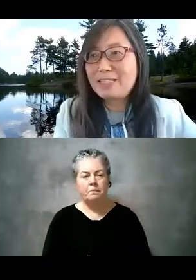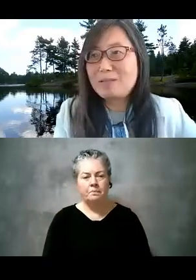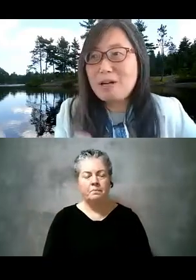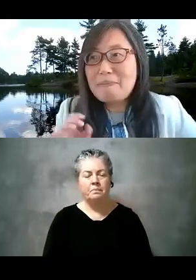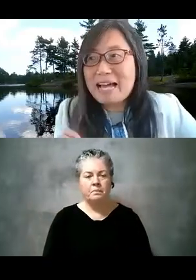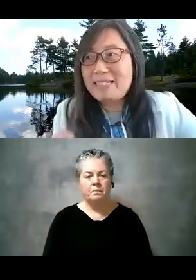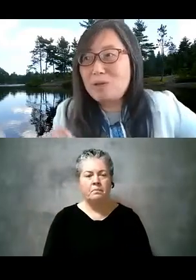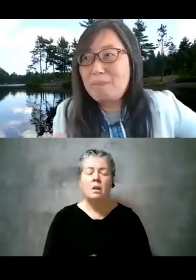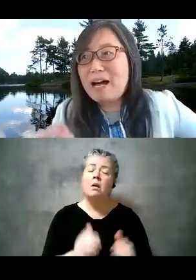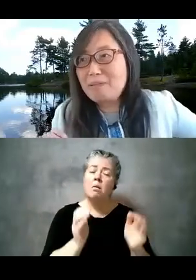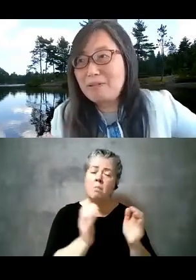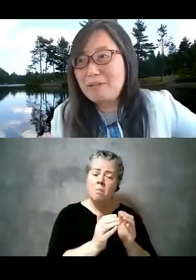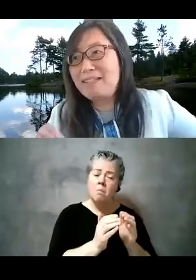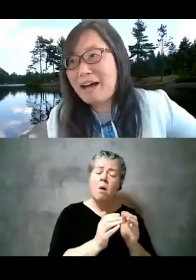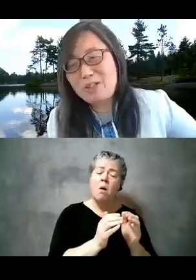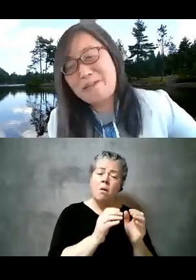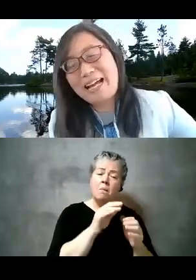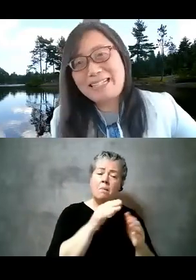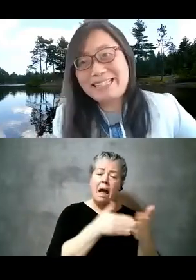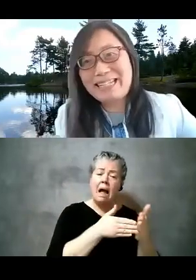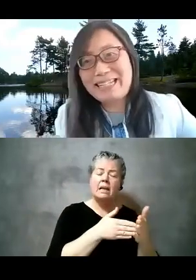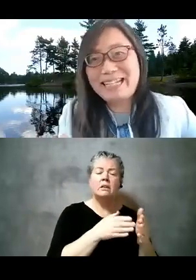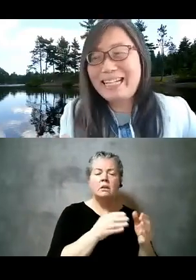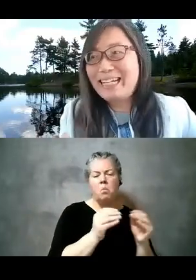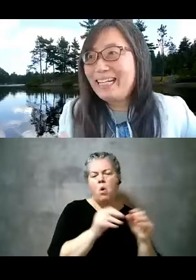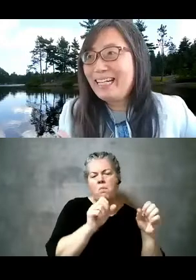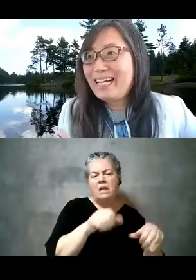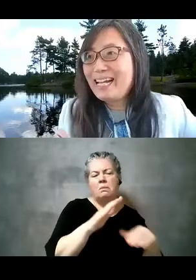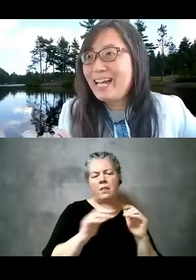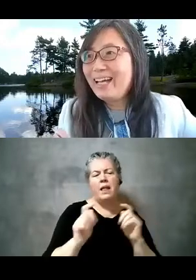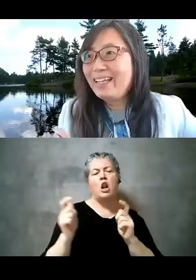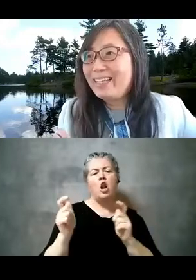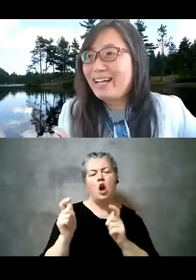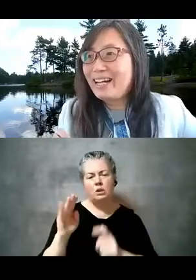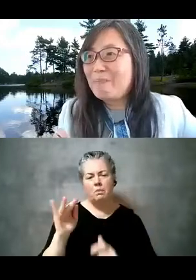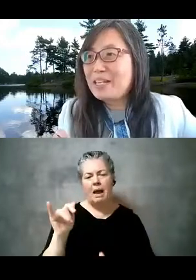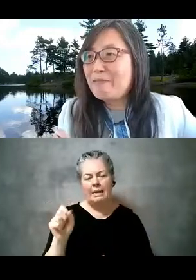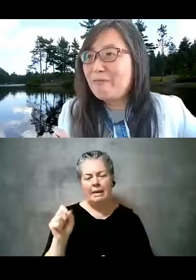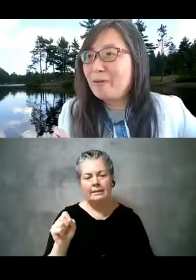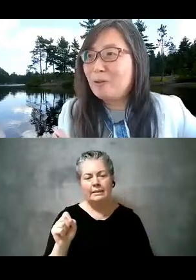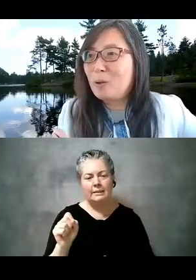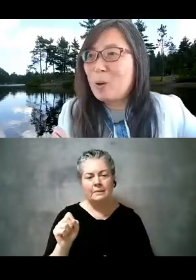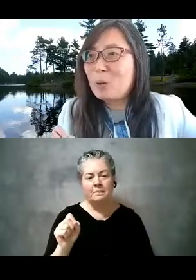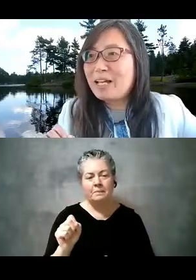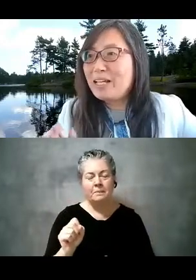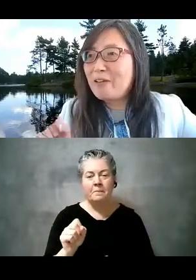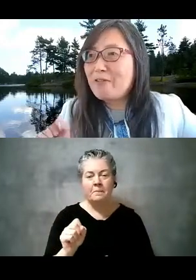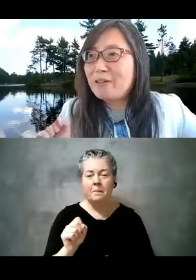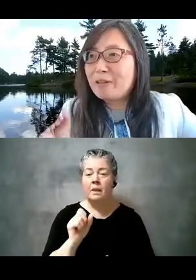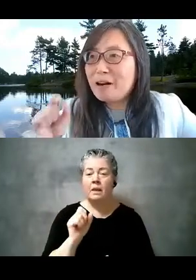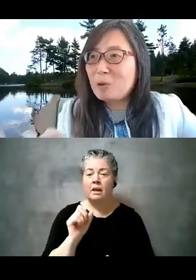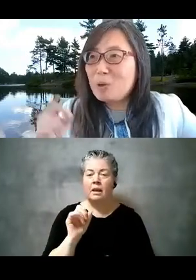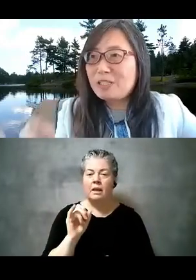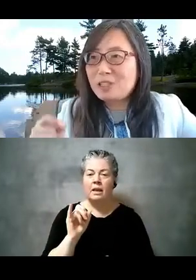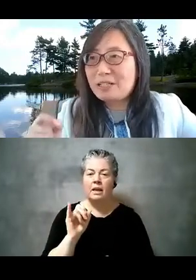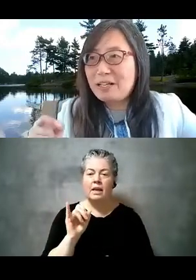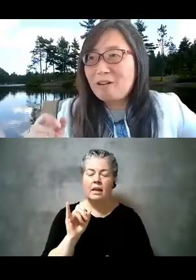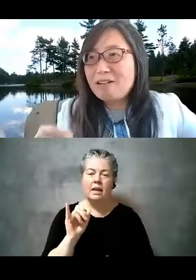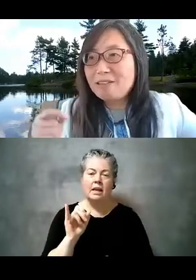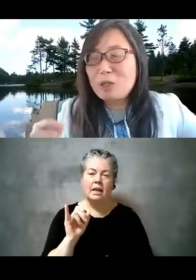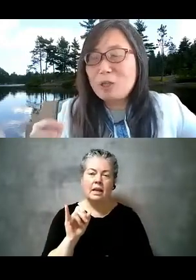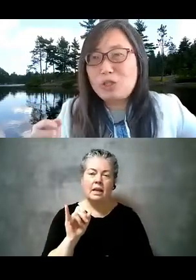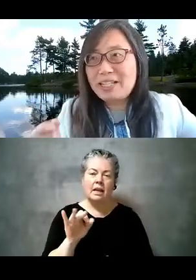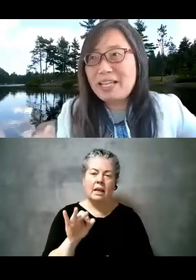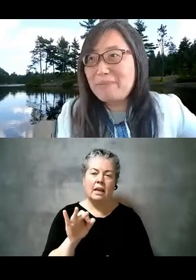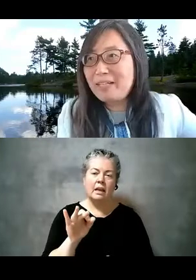Right, a small bias is more plausible than a large bias. And if a